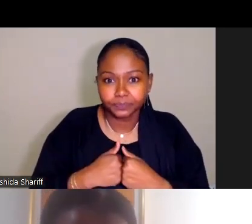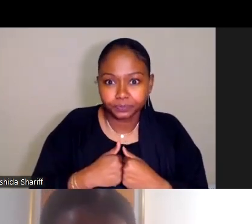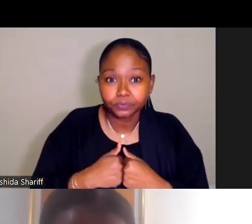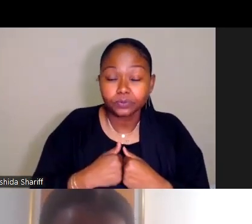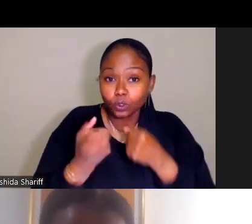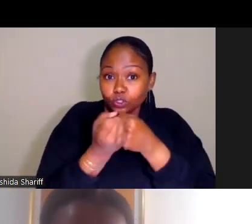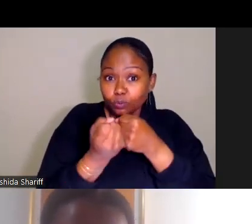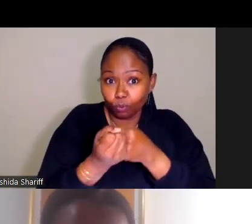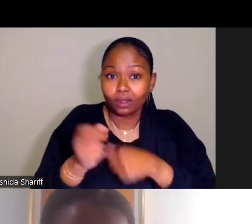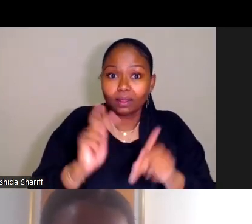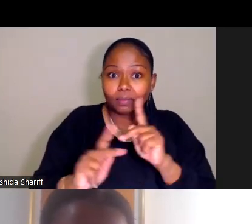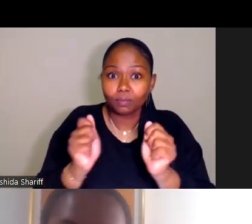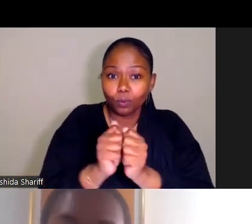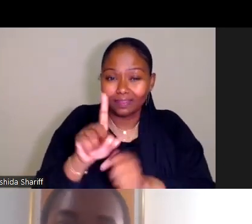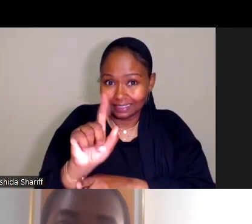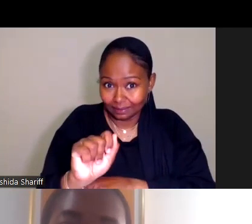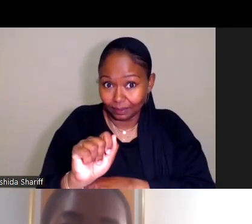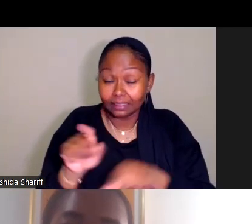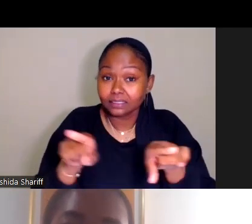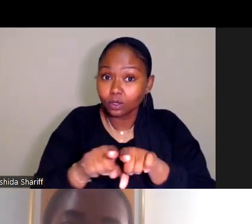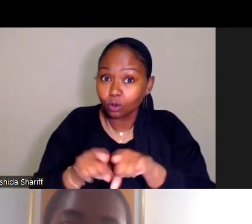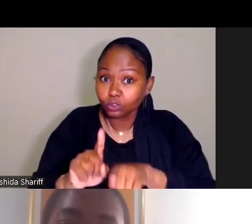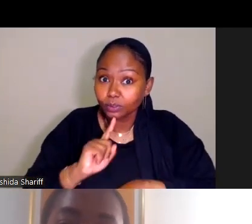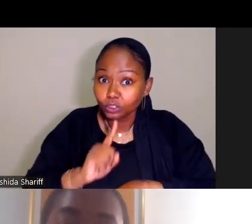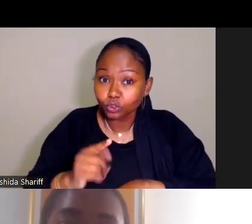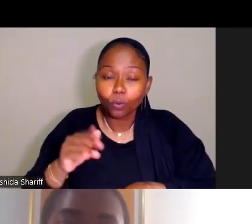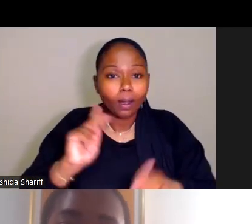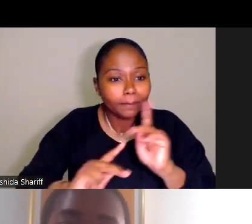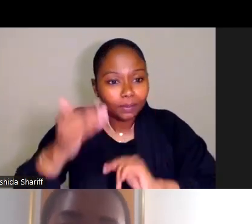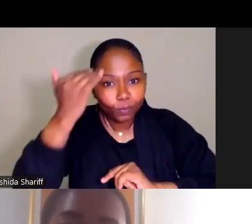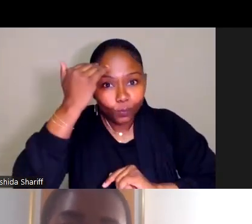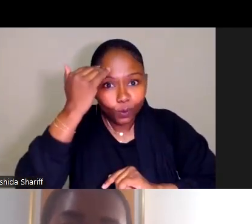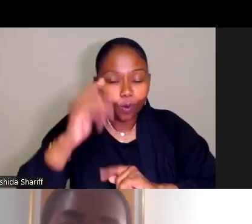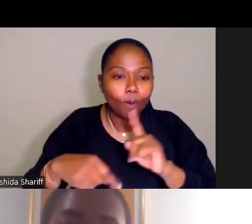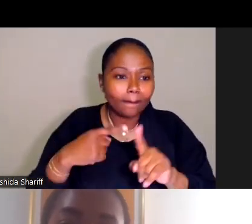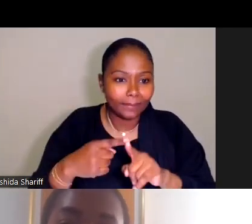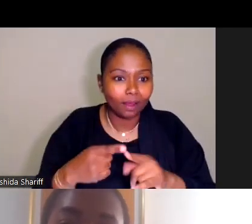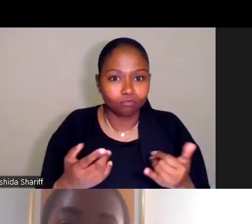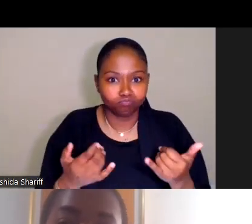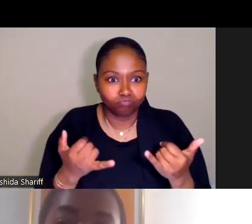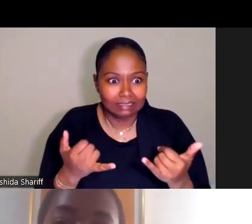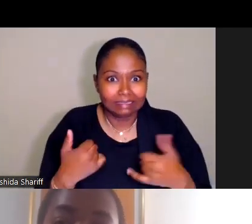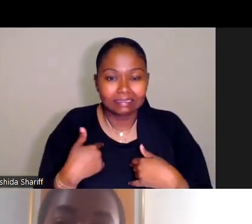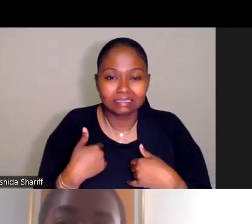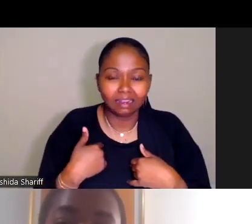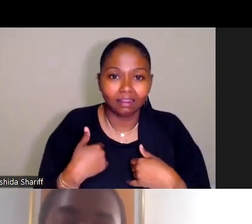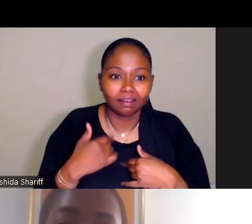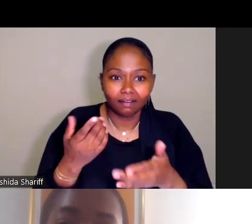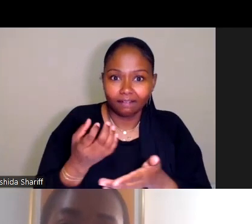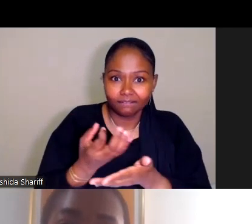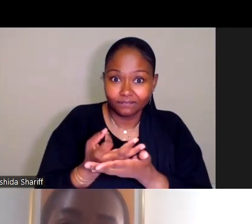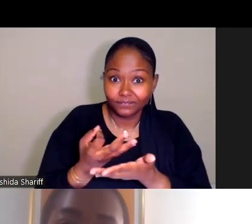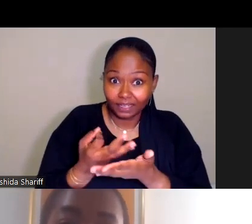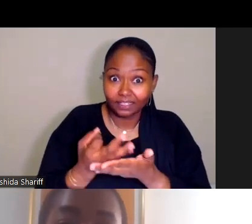disabilities. And then also making sure that people are aware of existing funding sources. We did have a representative